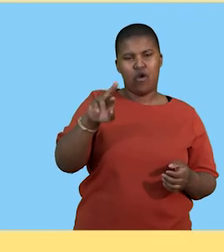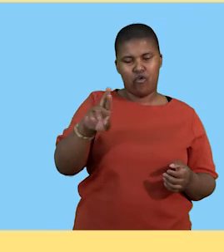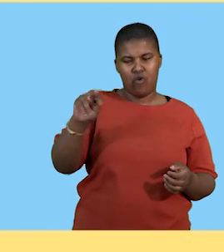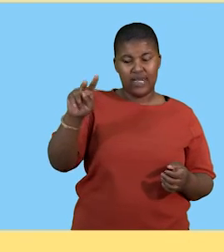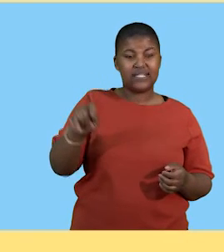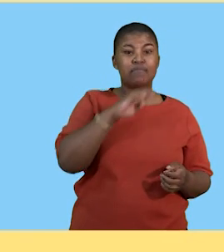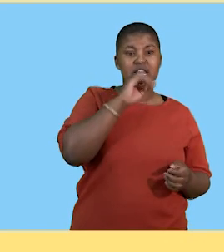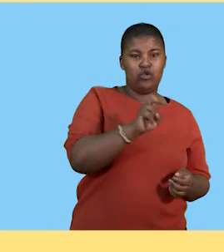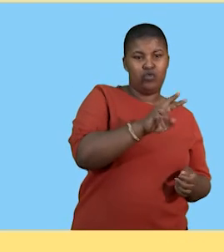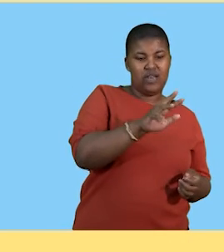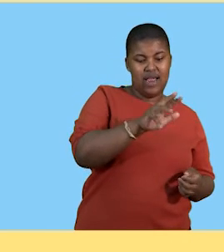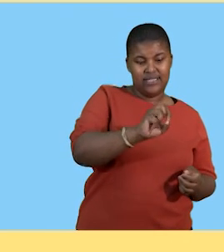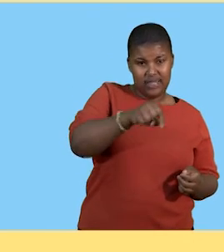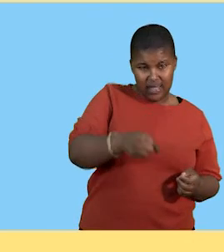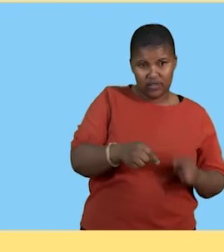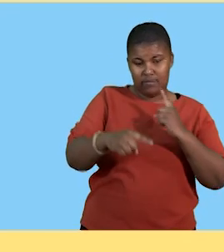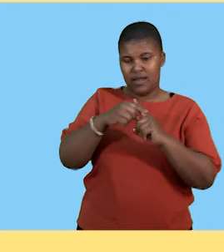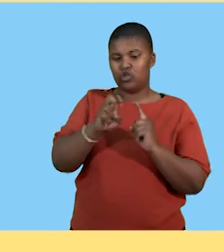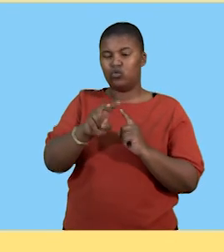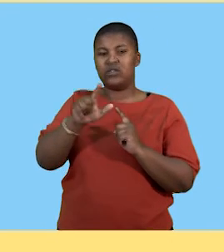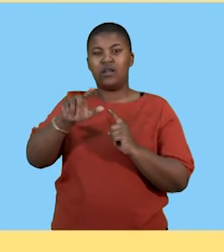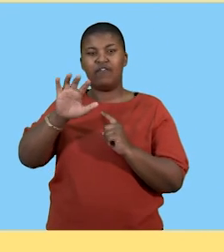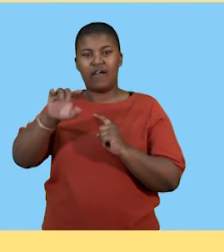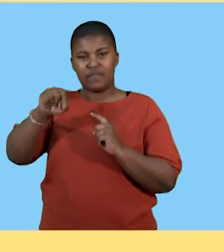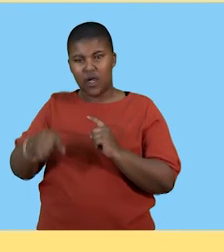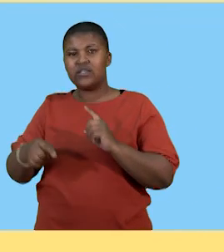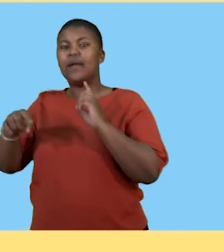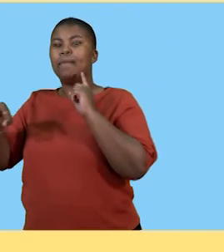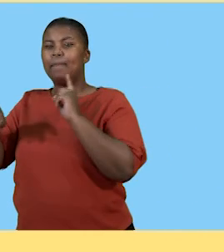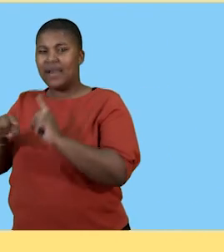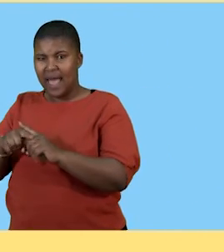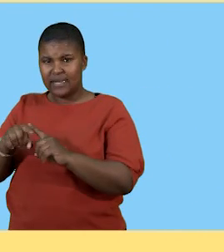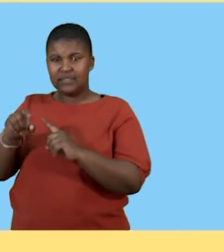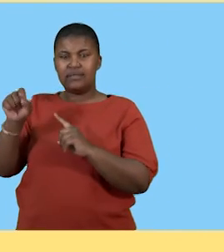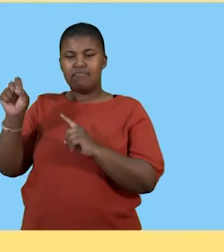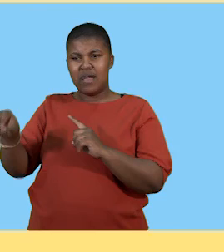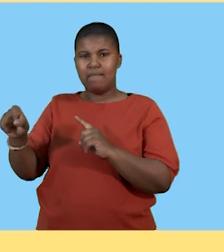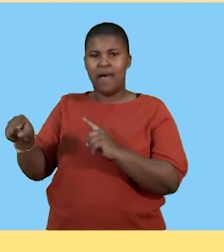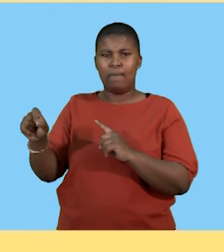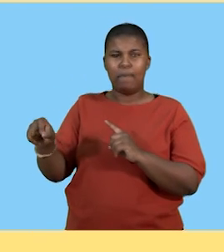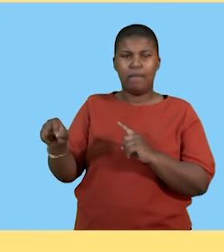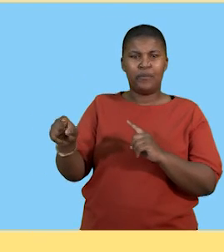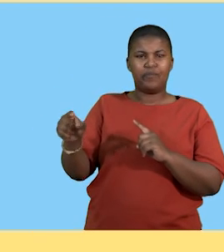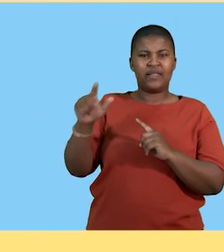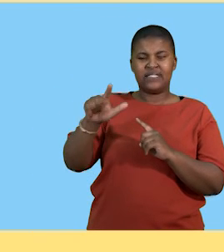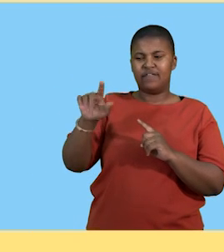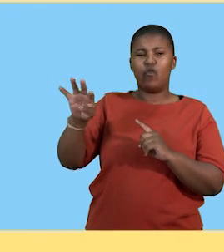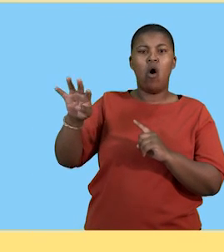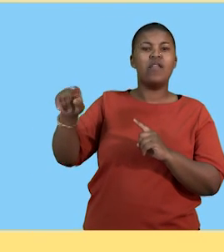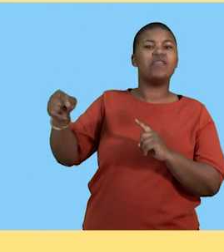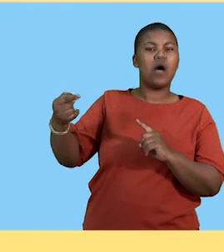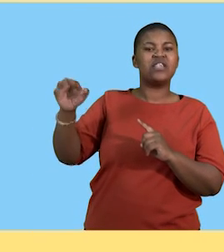290,000 plus 275,000 plus 74,360. It would then give